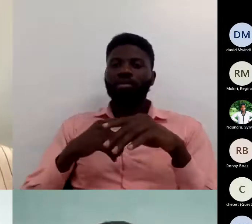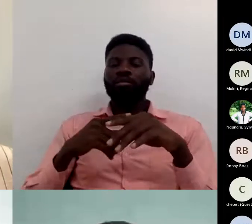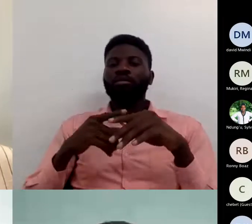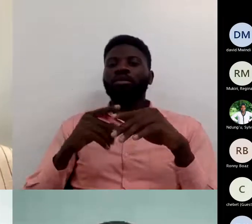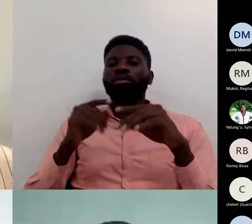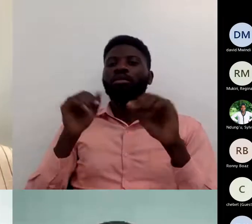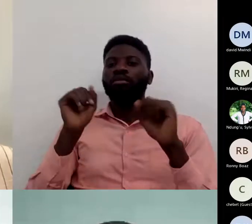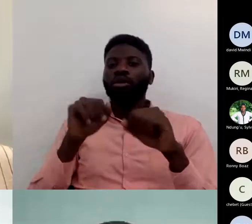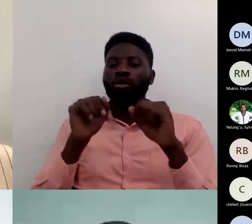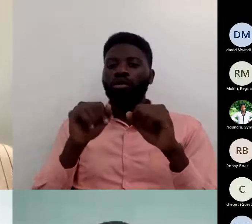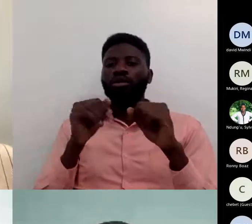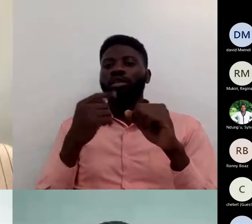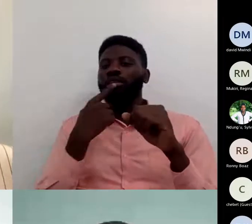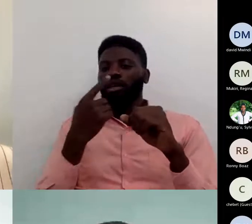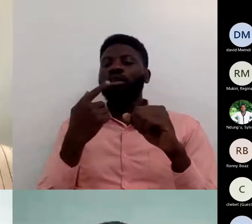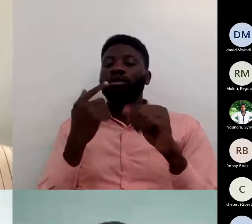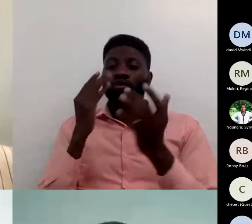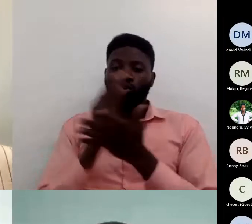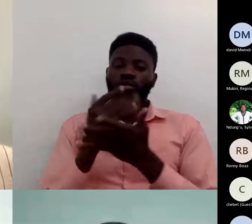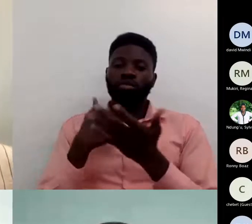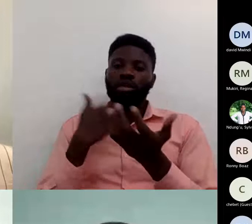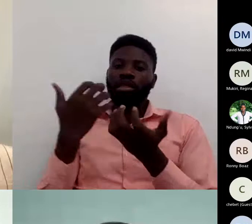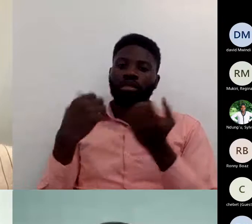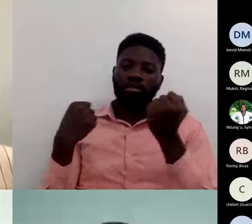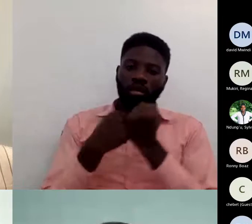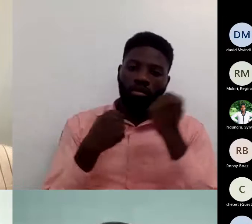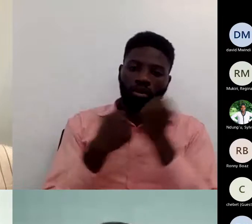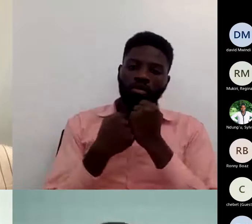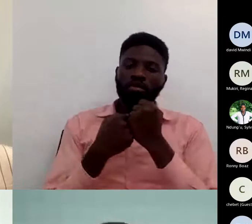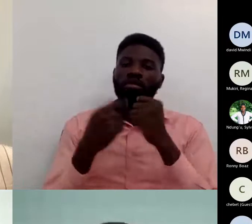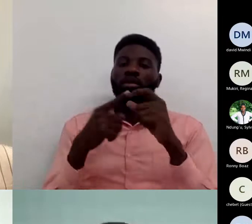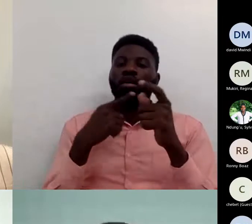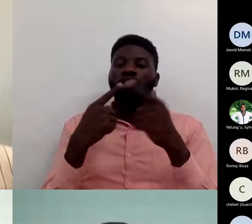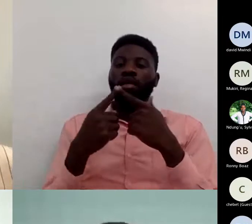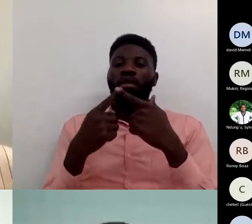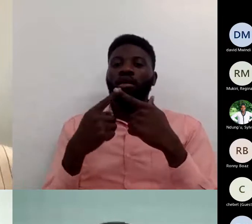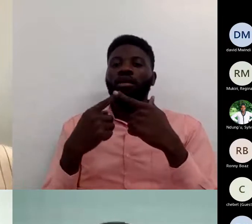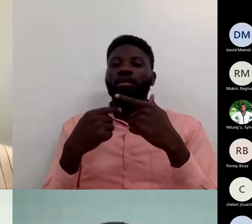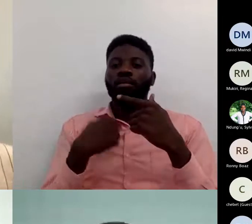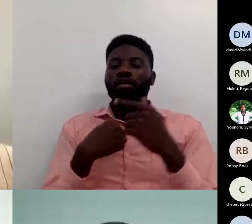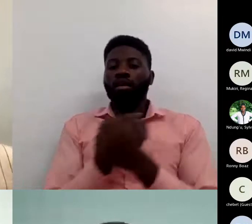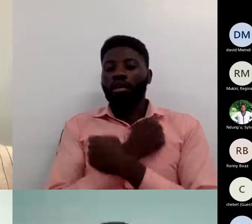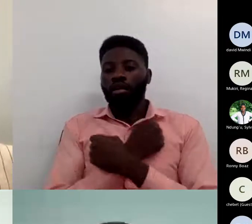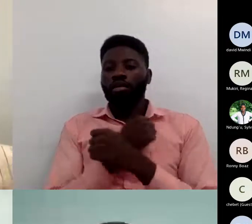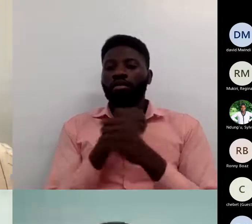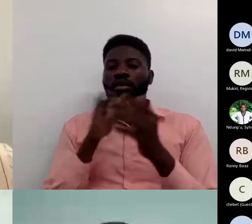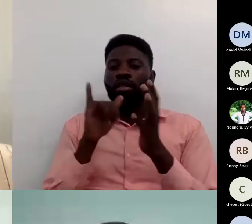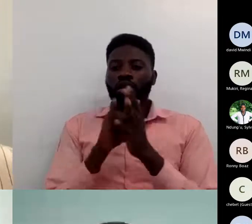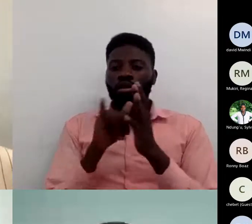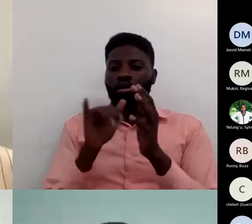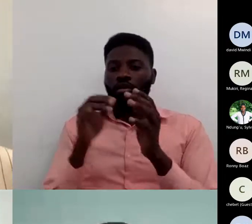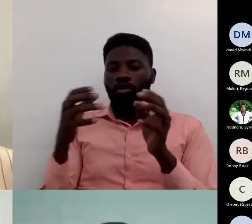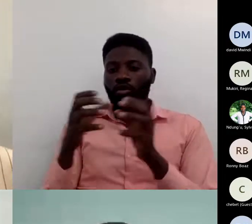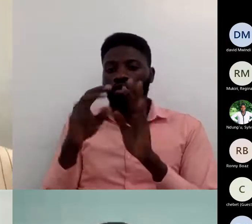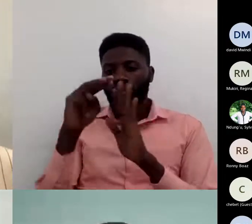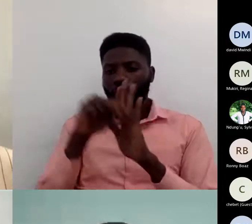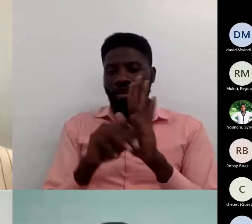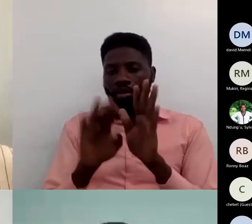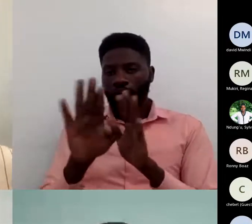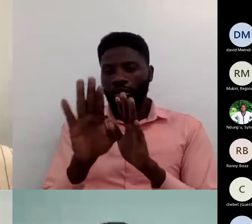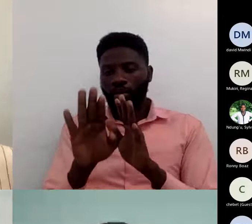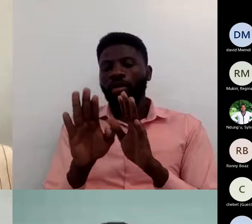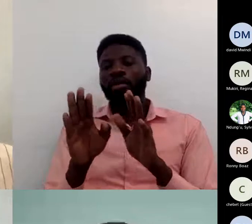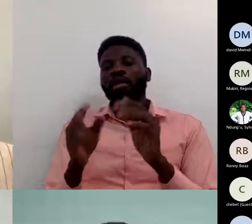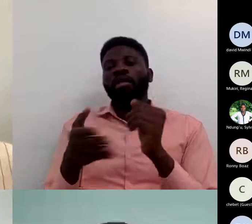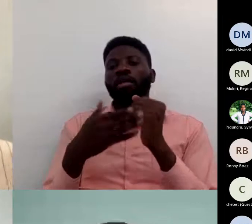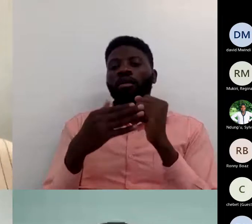need support. And I love the fact that your colleagues and your peers have, you're able to talk about those things with your